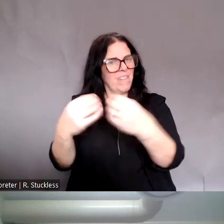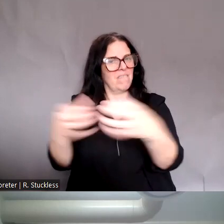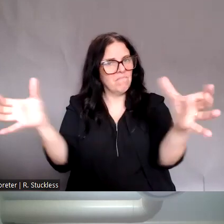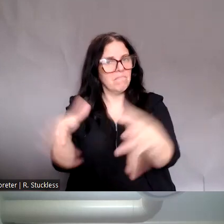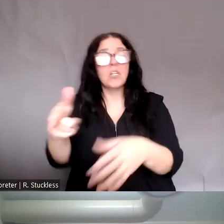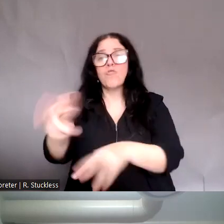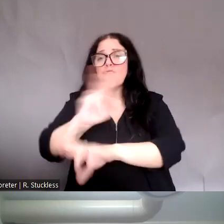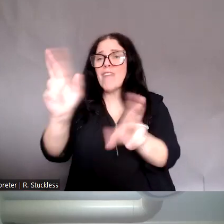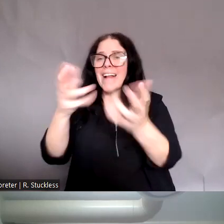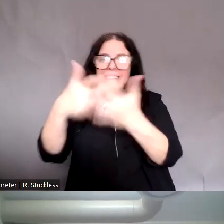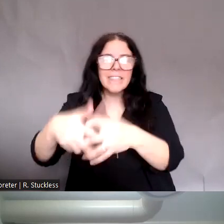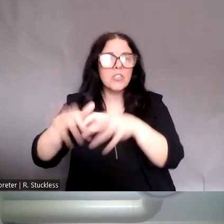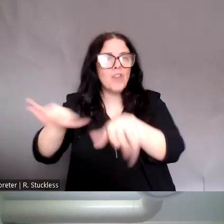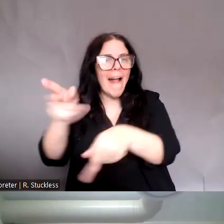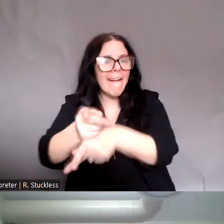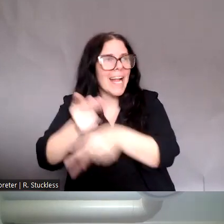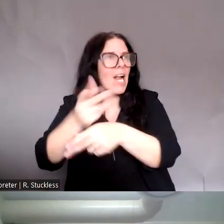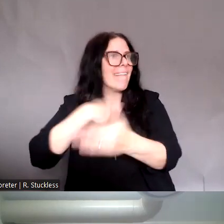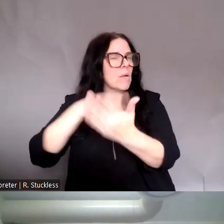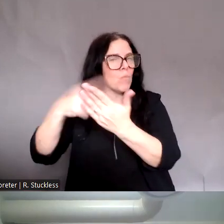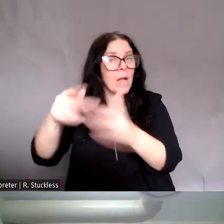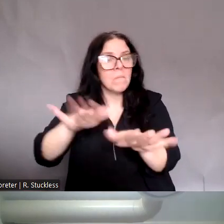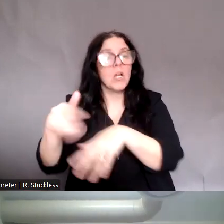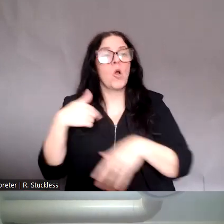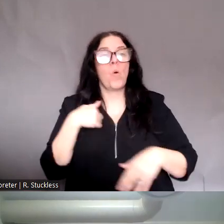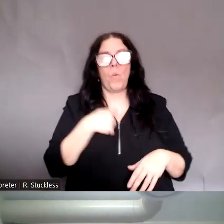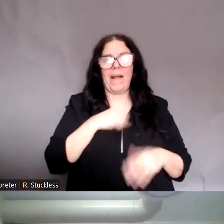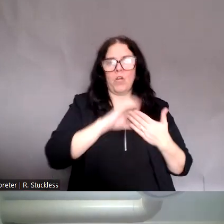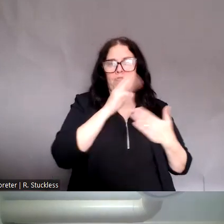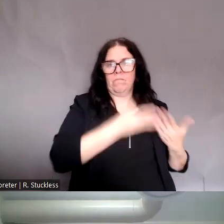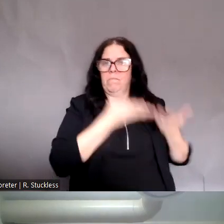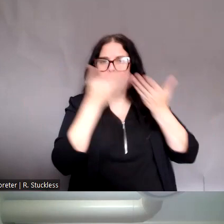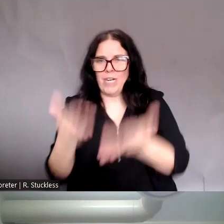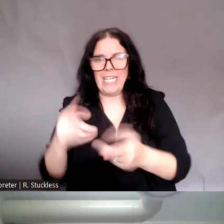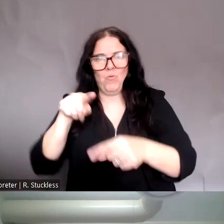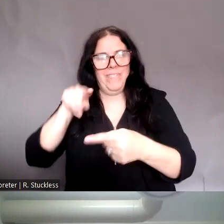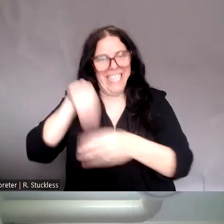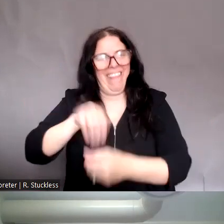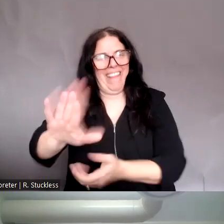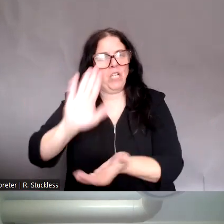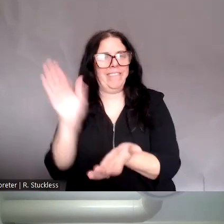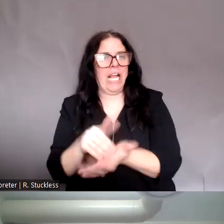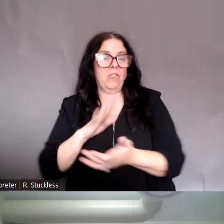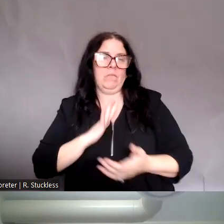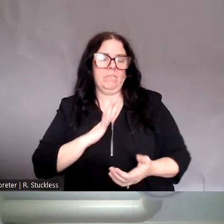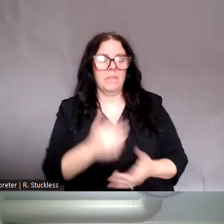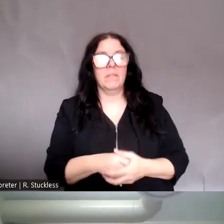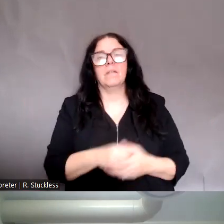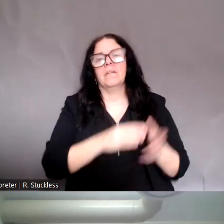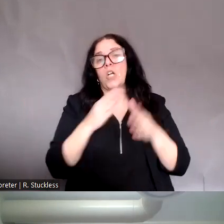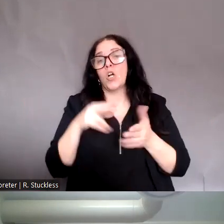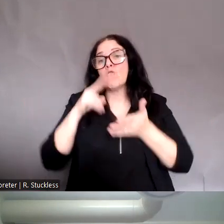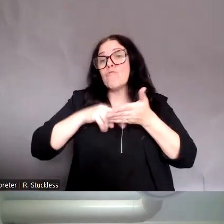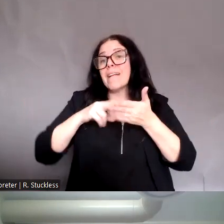childcare already established, and we are bringing curriculum to that group. We did the same thing with Reading for Health, which is a